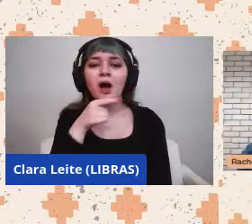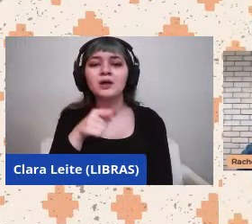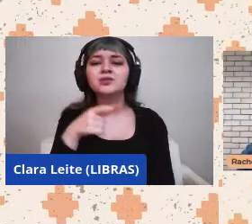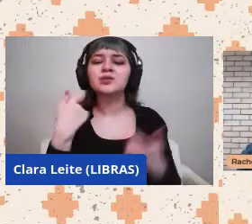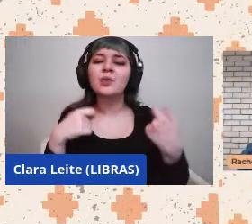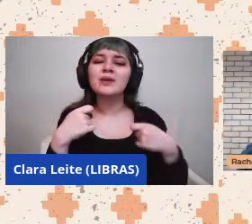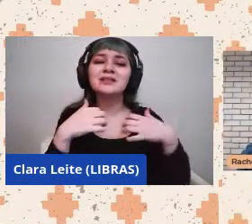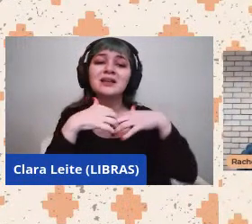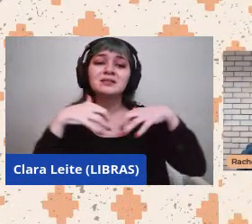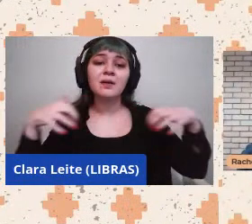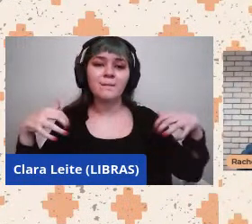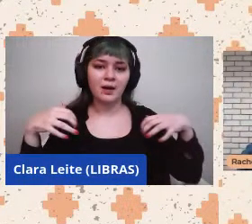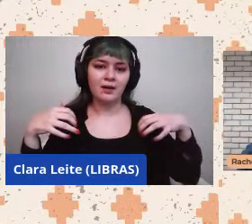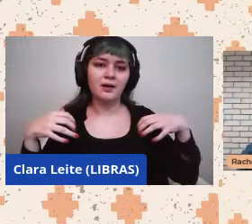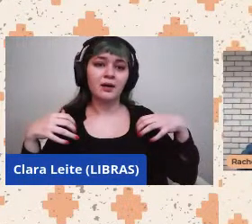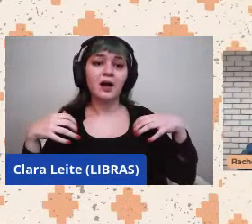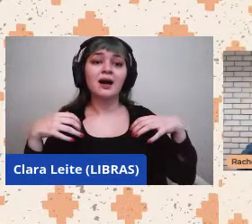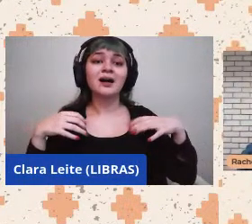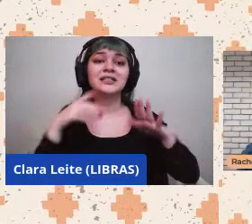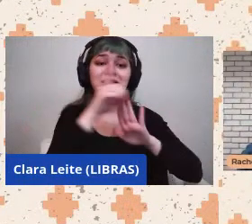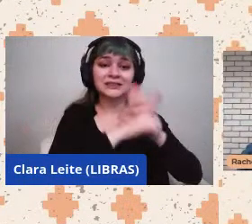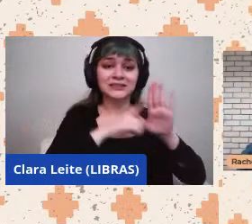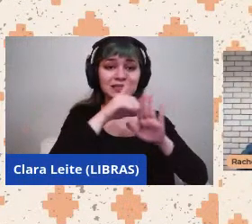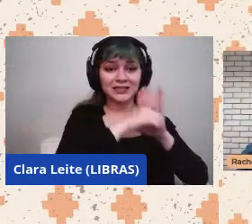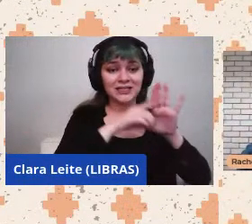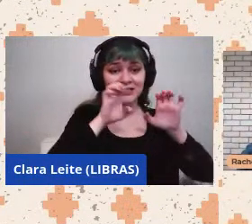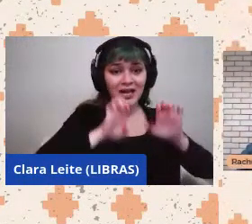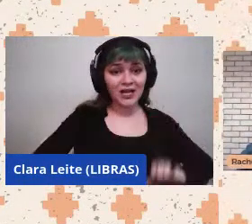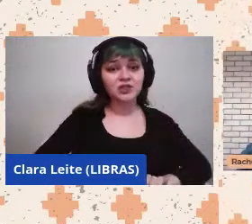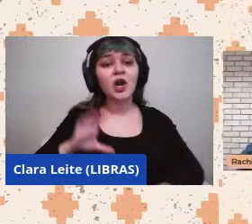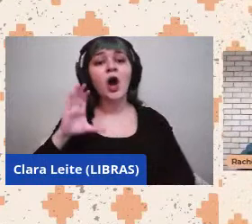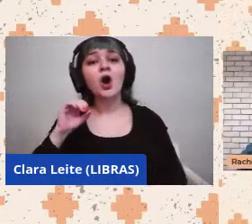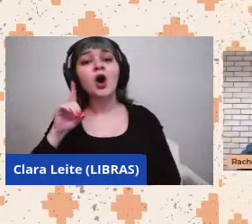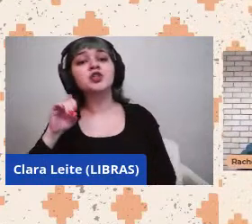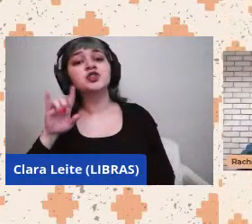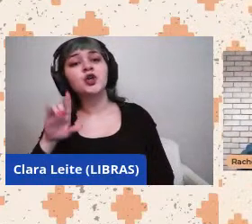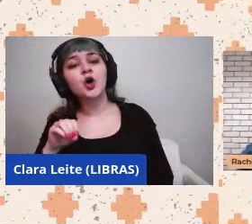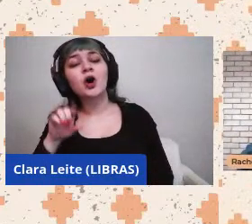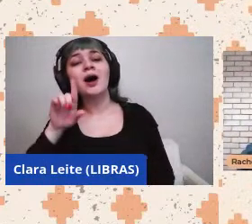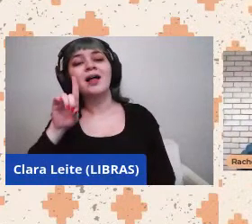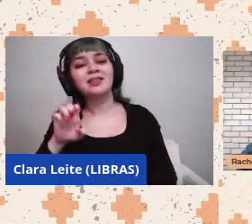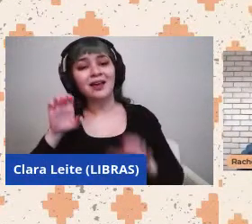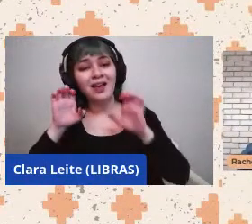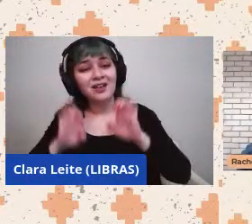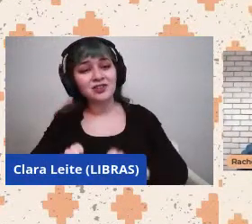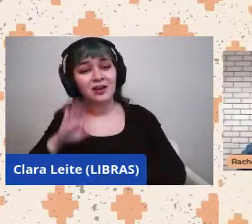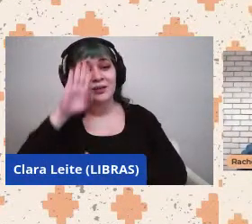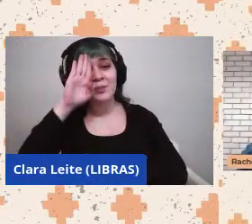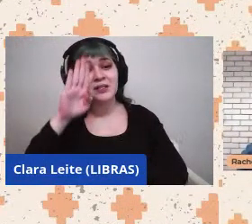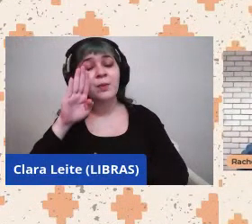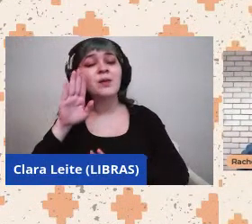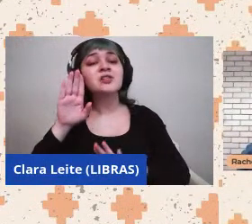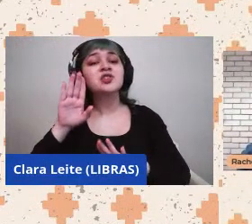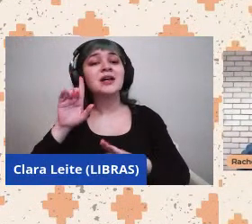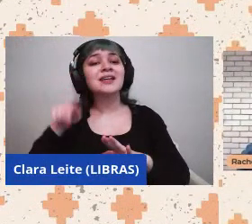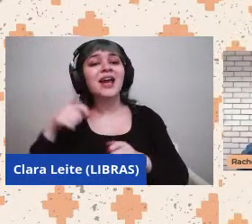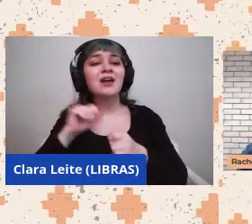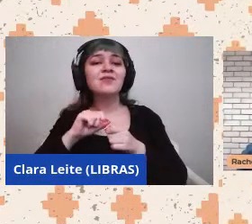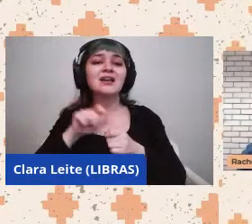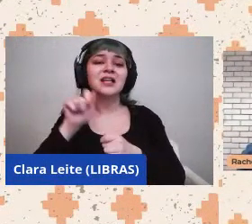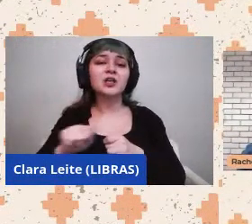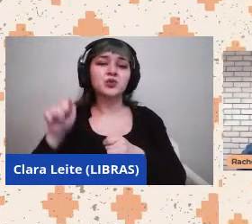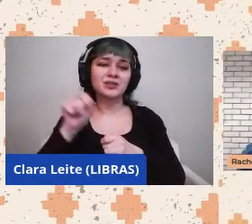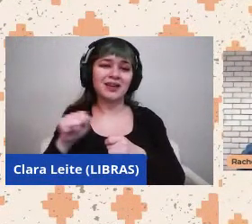distinction, I think, between ethical guidelines and ethical codes, particularly those produced by professional associations such as BERA, which are